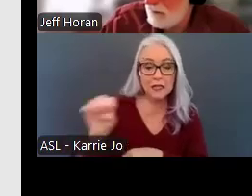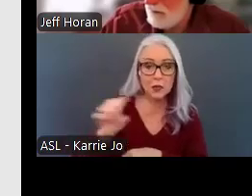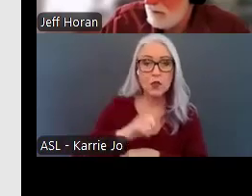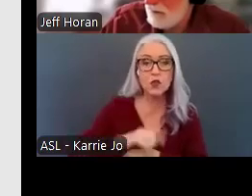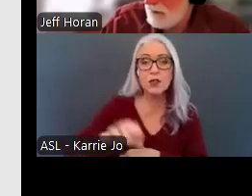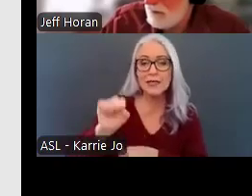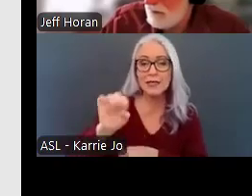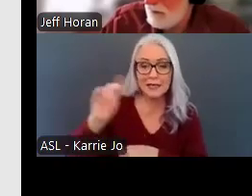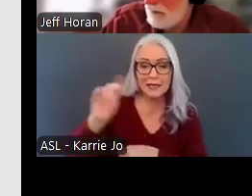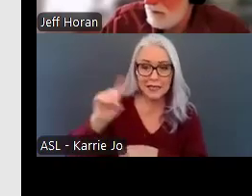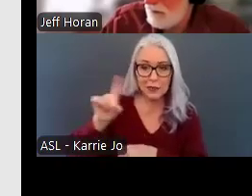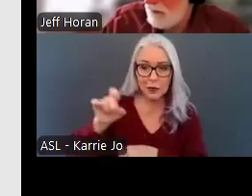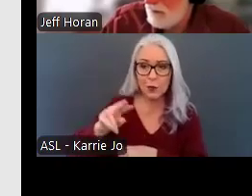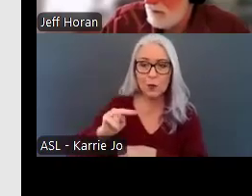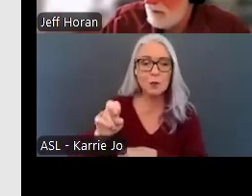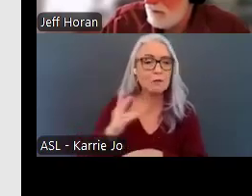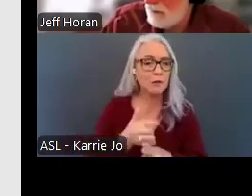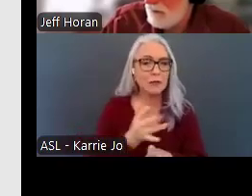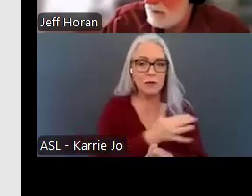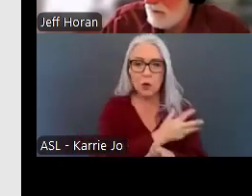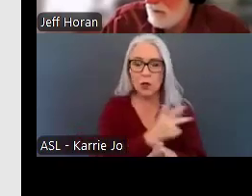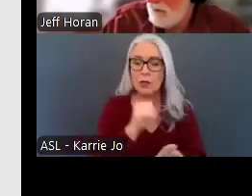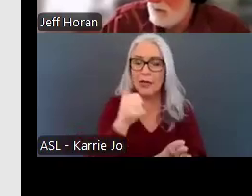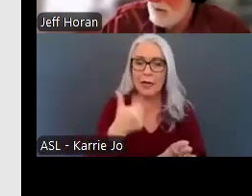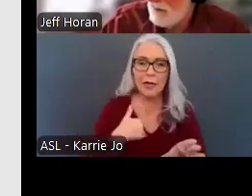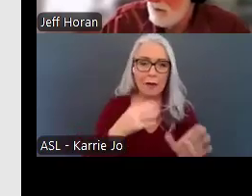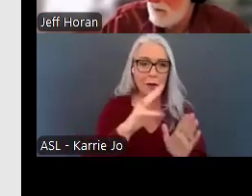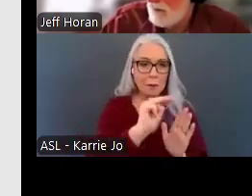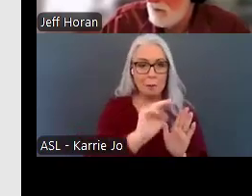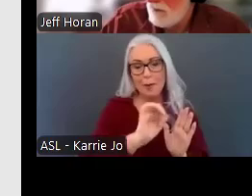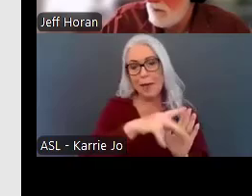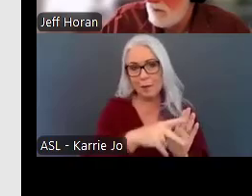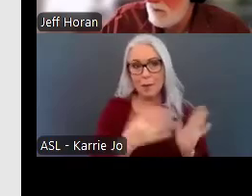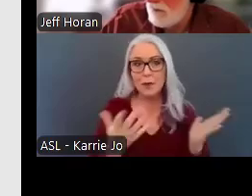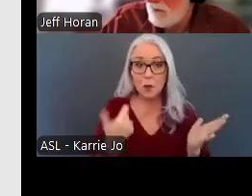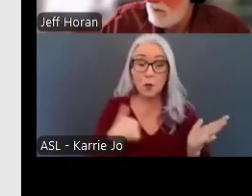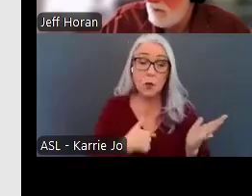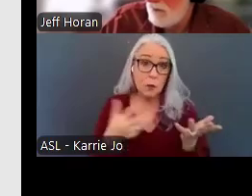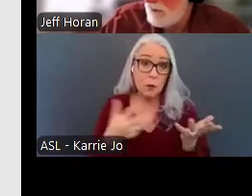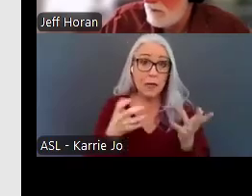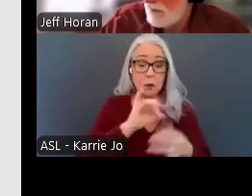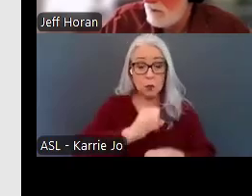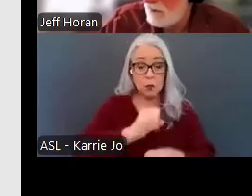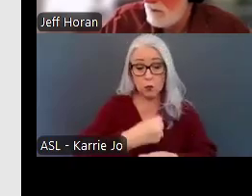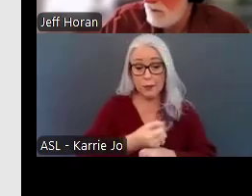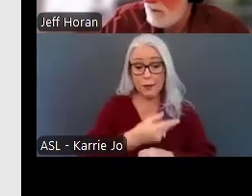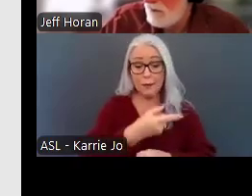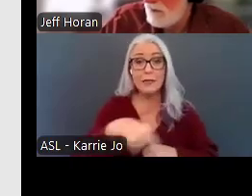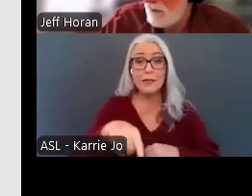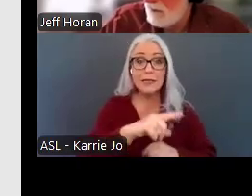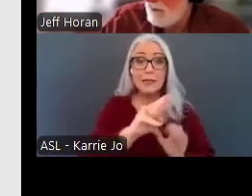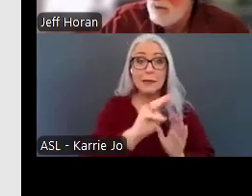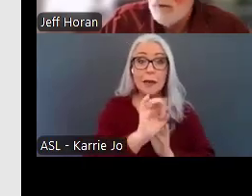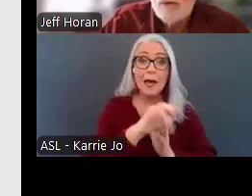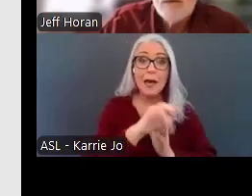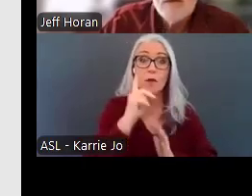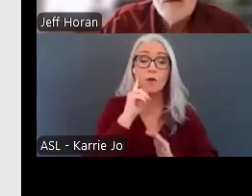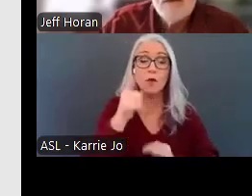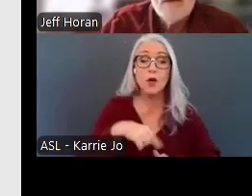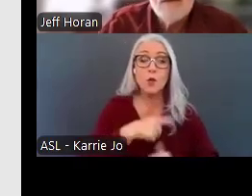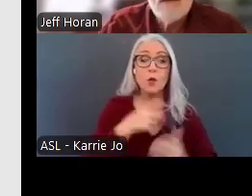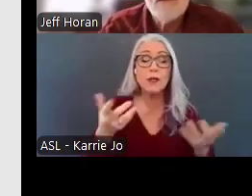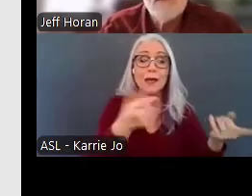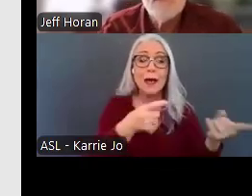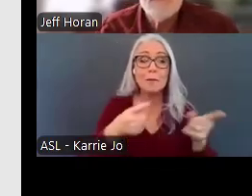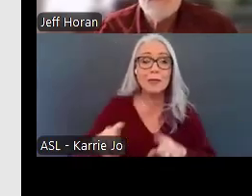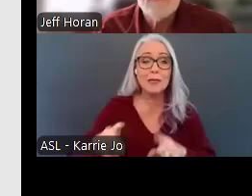we were using previously, and the link is in the chat. And we developed this map just out of the need for seed zones that we can use in the east. It was